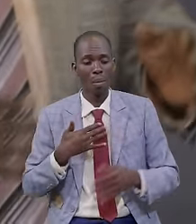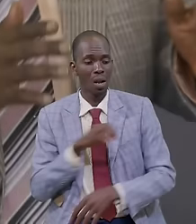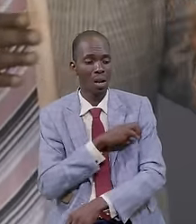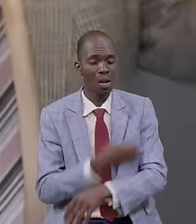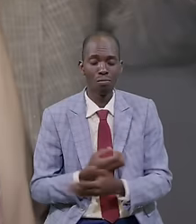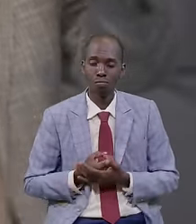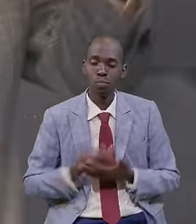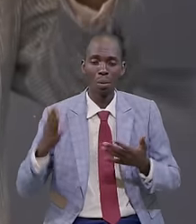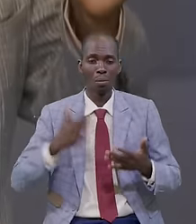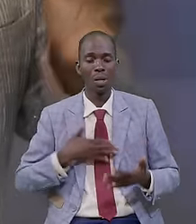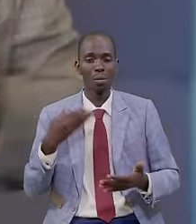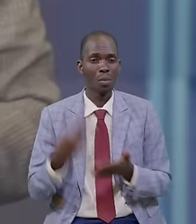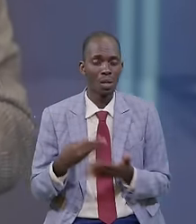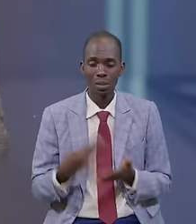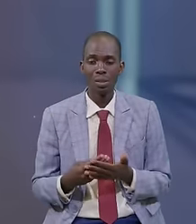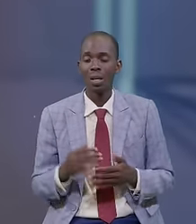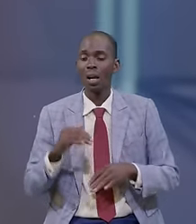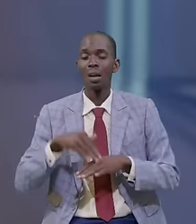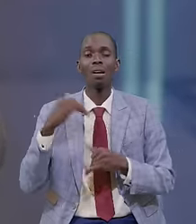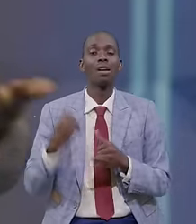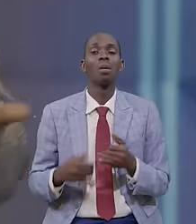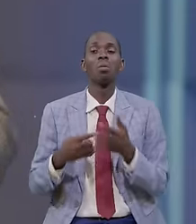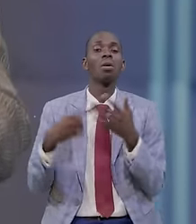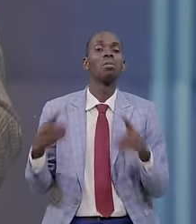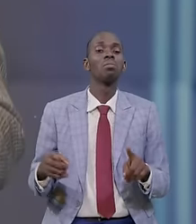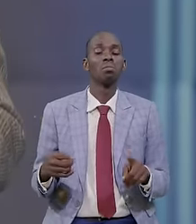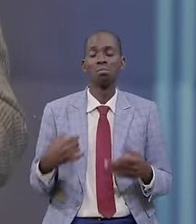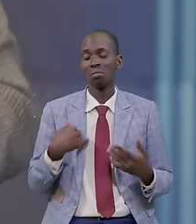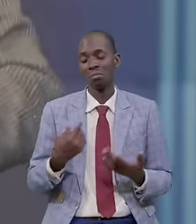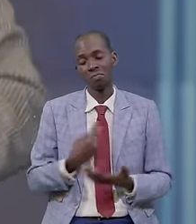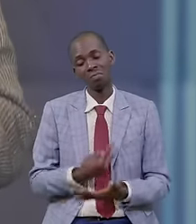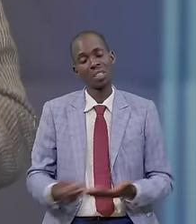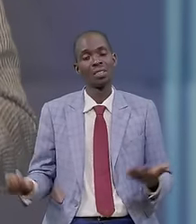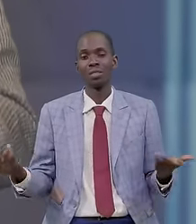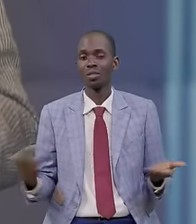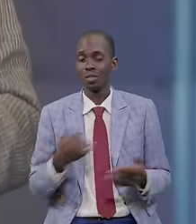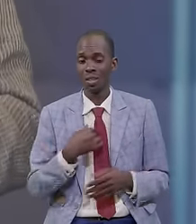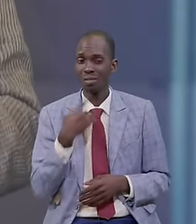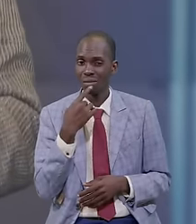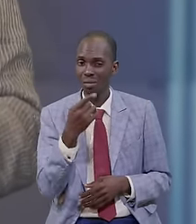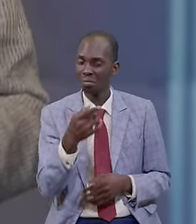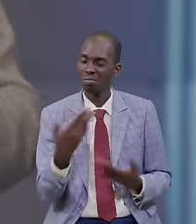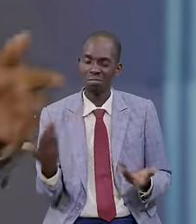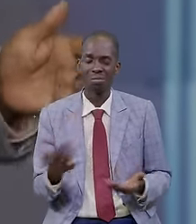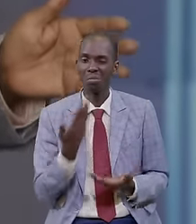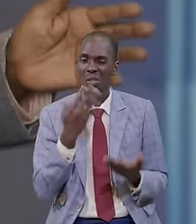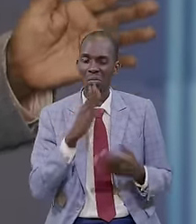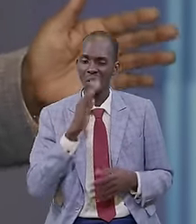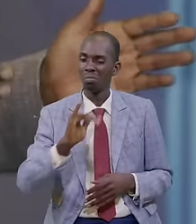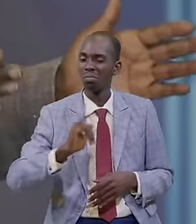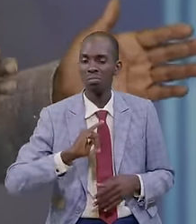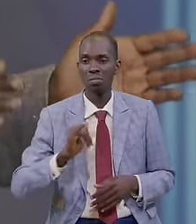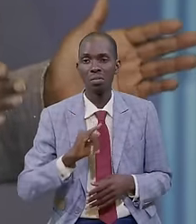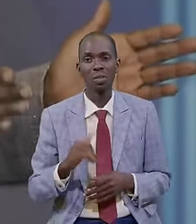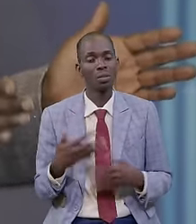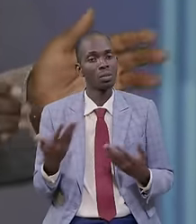I said, this is what I will do. But you know now, I've learned that being a